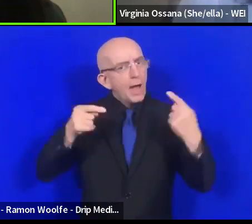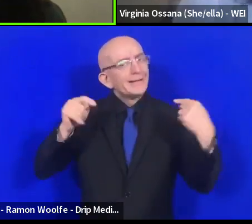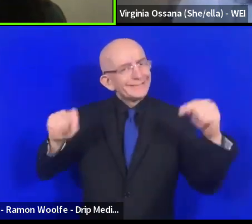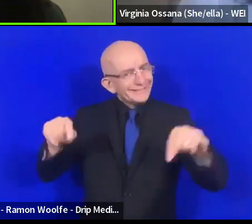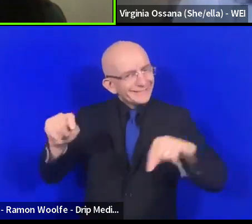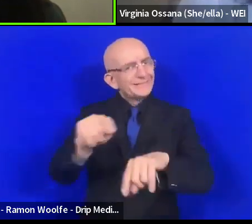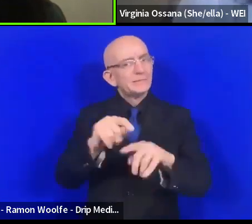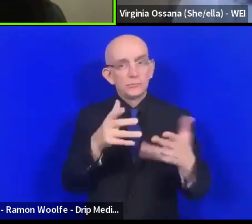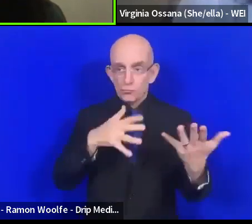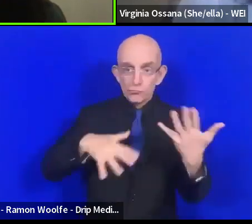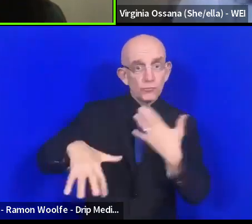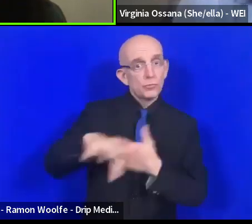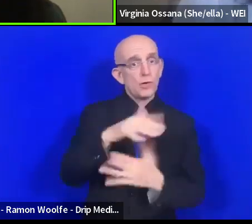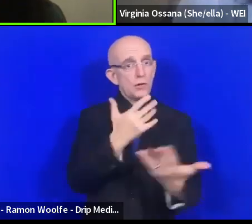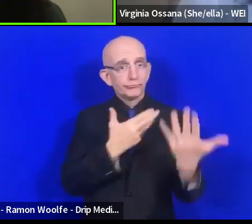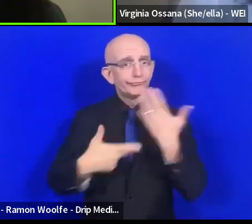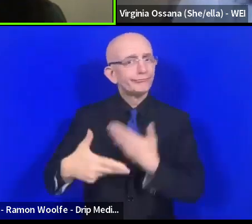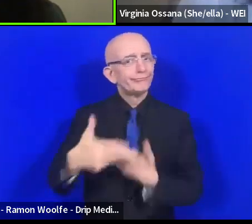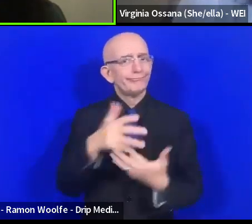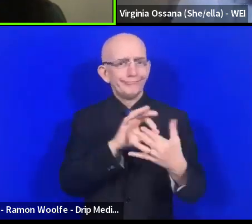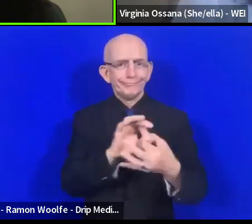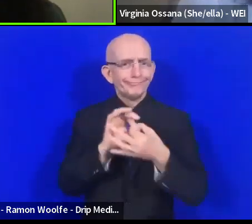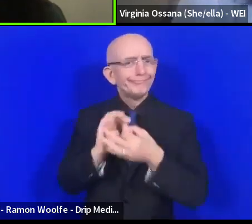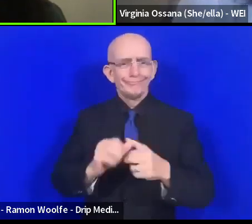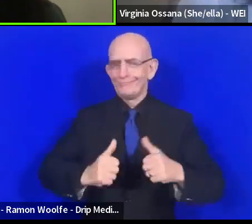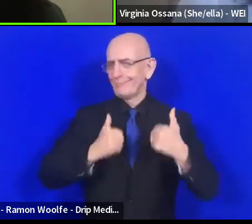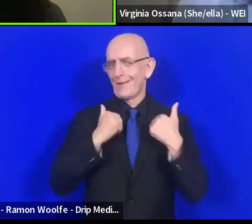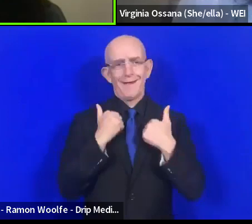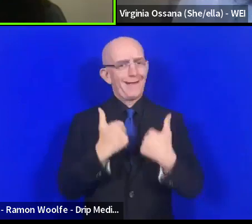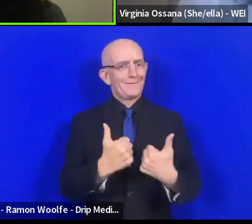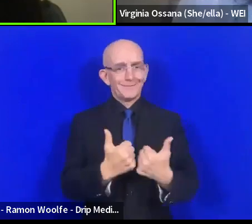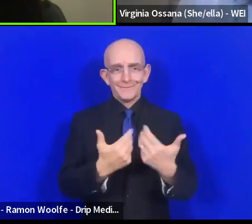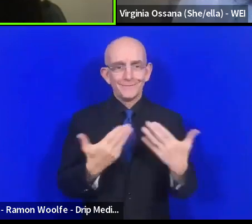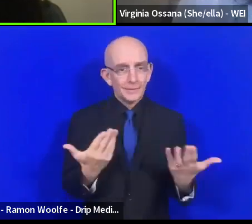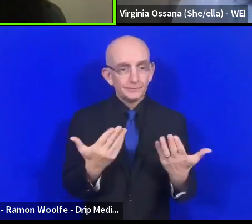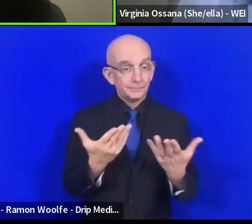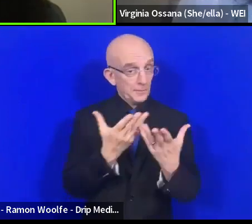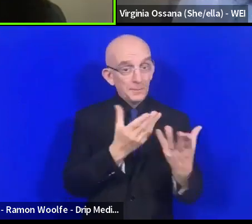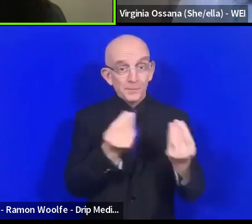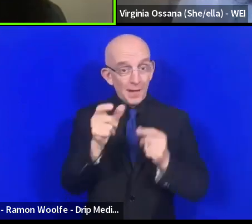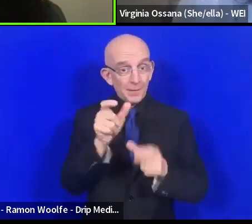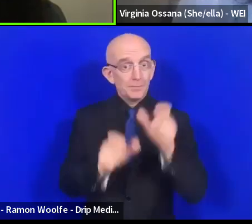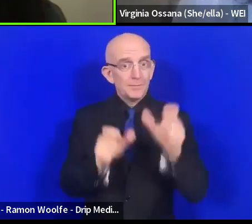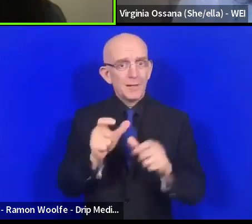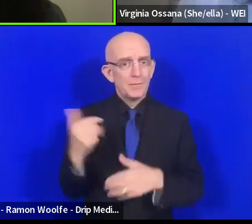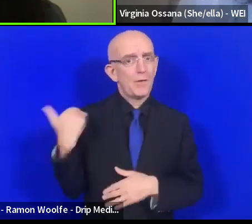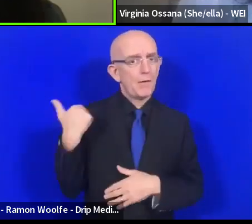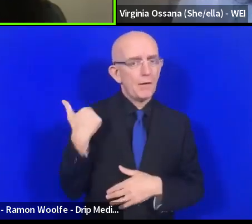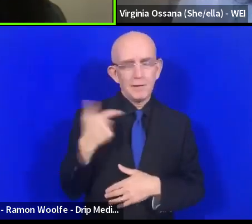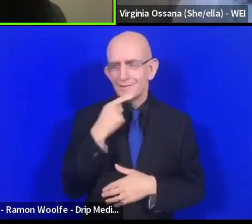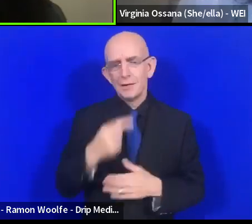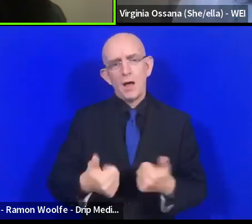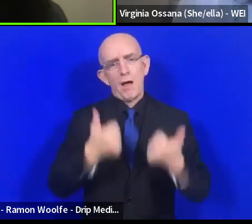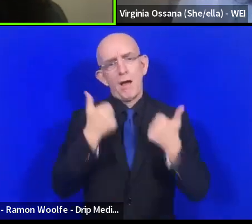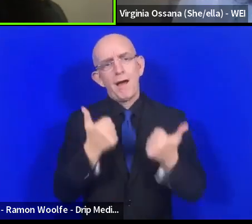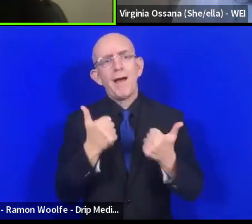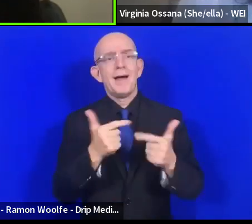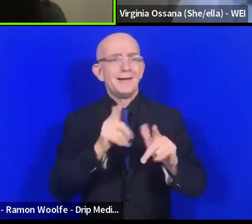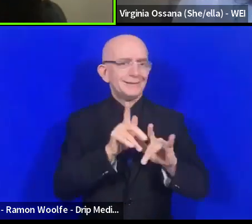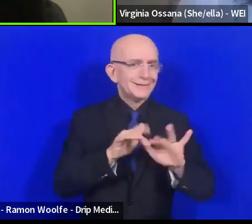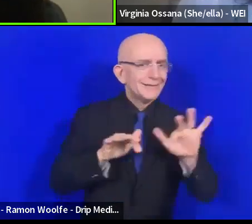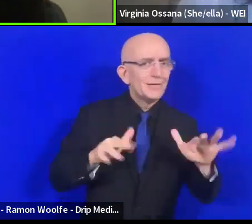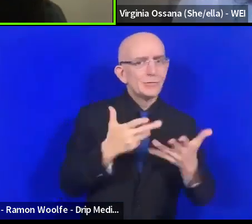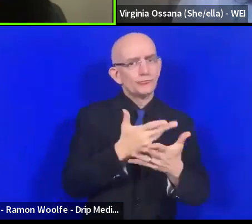Many remarked how it was the most diverse conference that they'd been to, or not just Women Deliver, but ever in